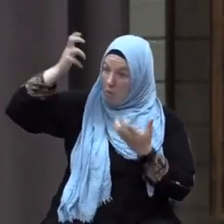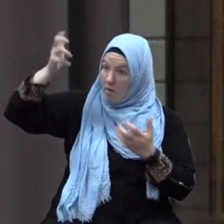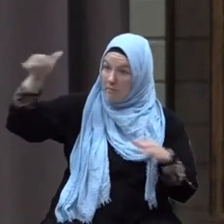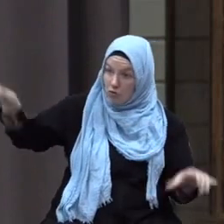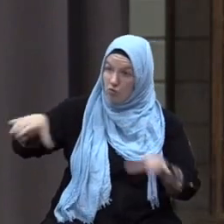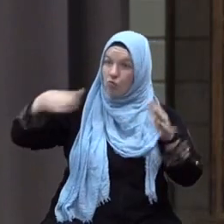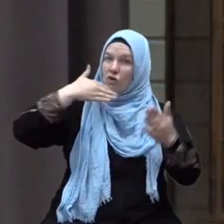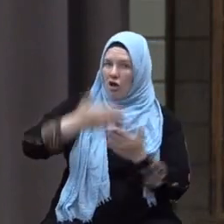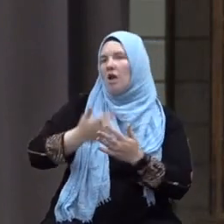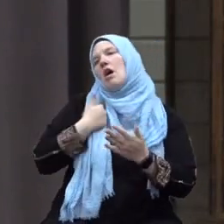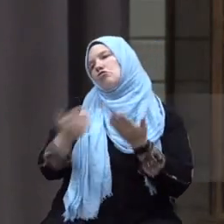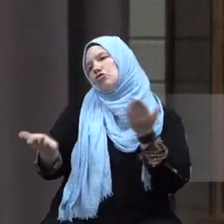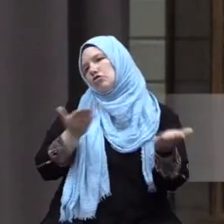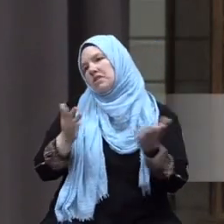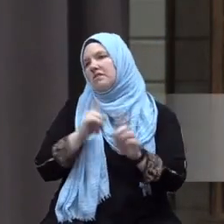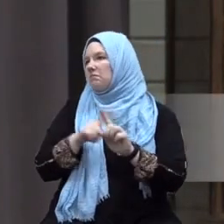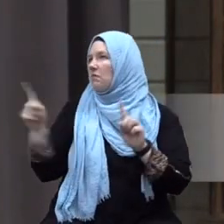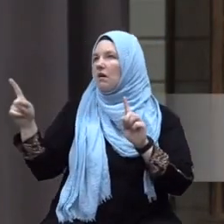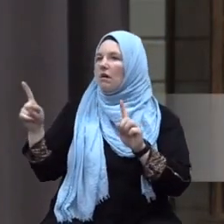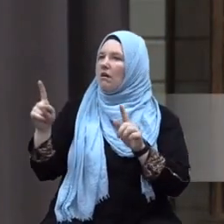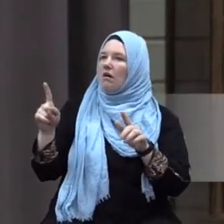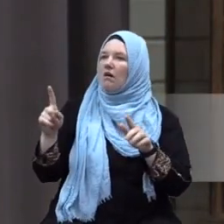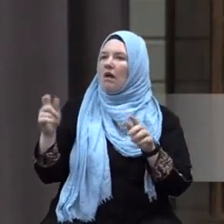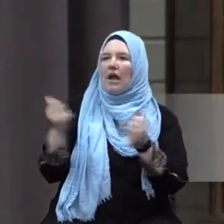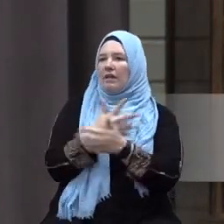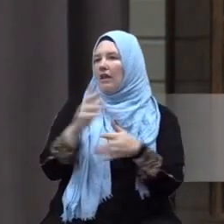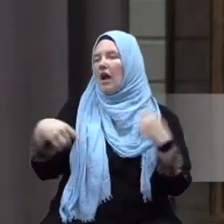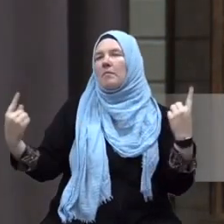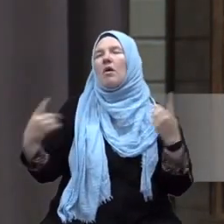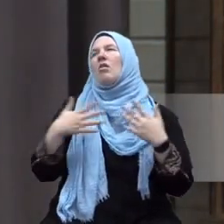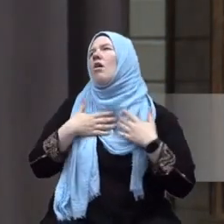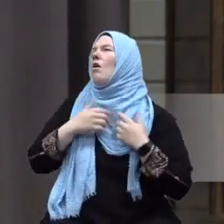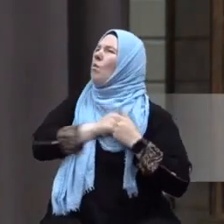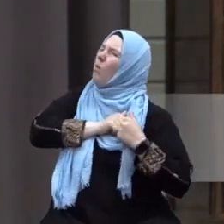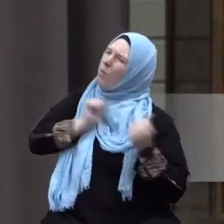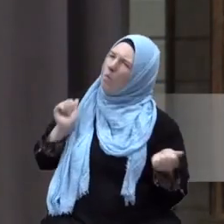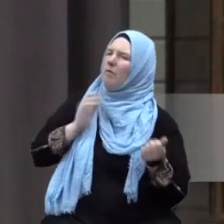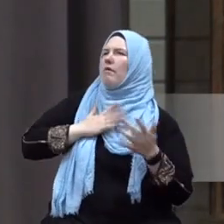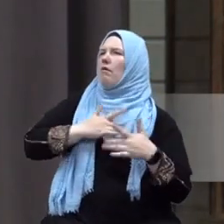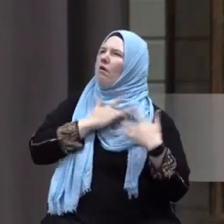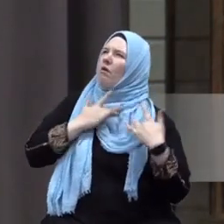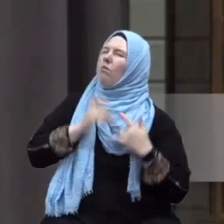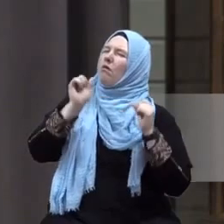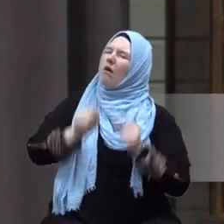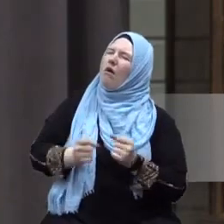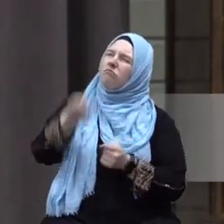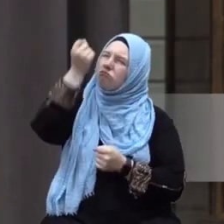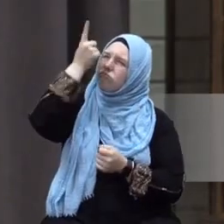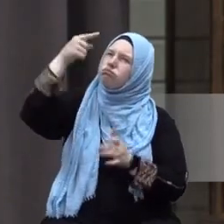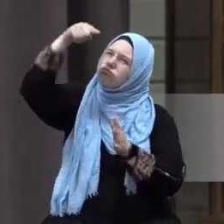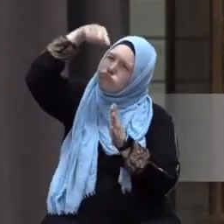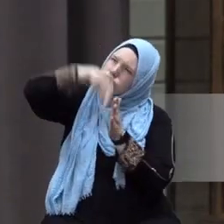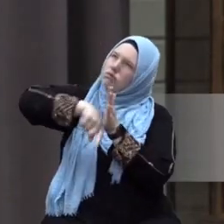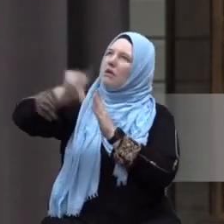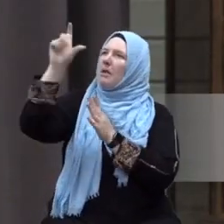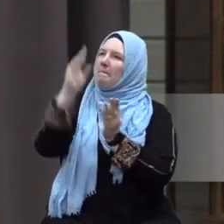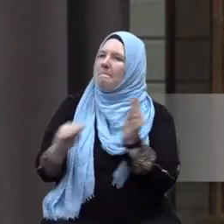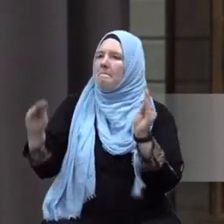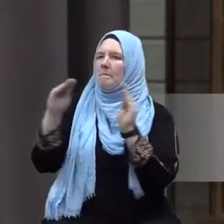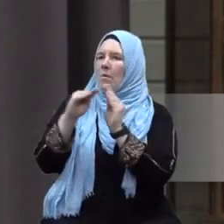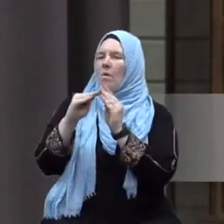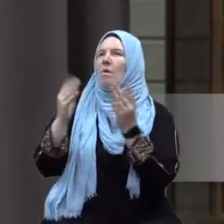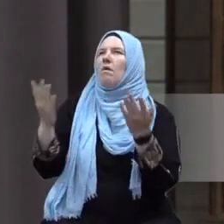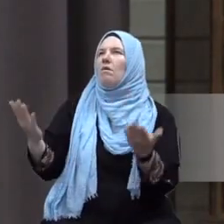cause of Allah subhanahu wa ta'ala. May Allah subhanahu wa ta'ala open our hearts to understand our faith and to be